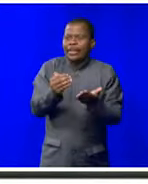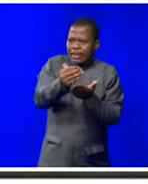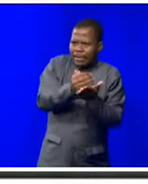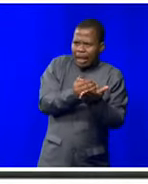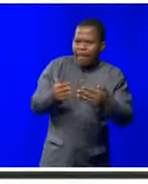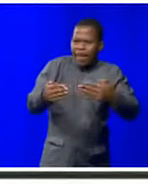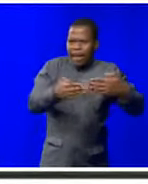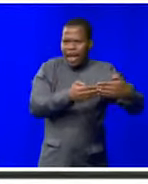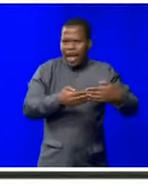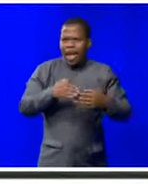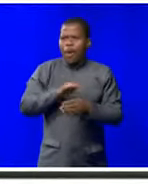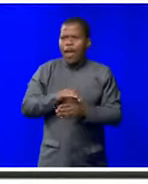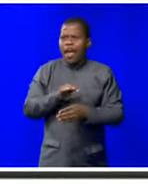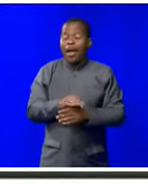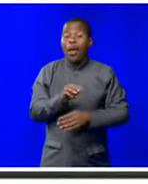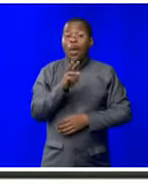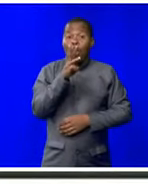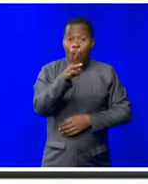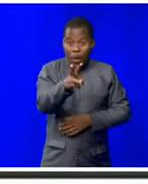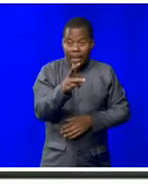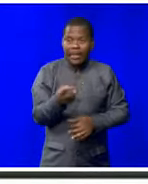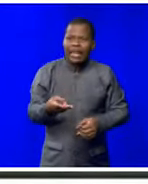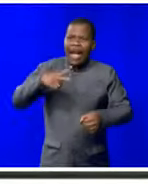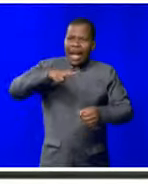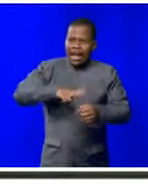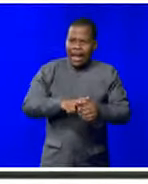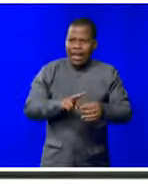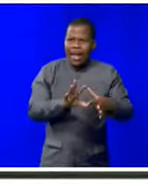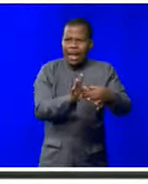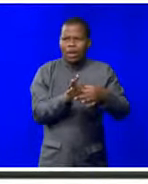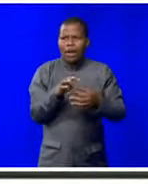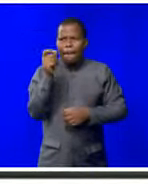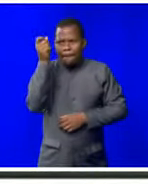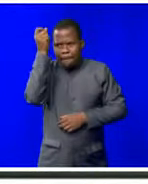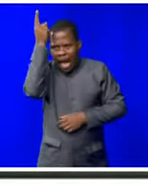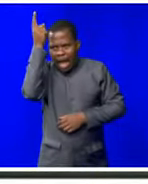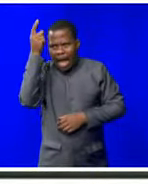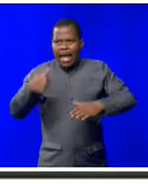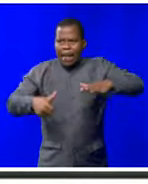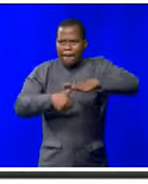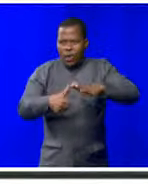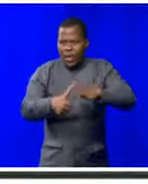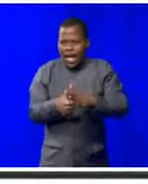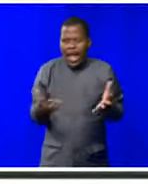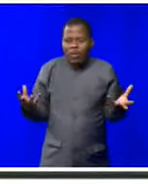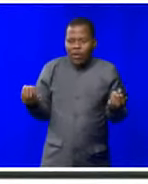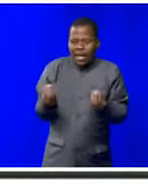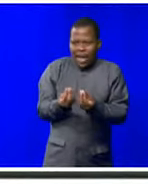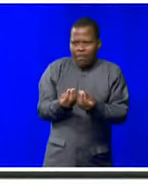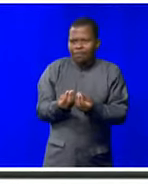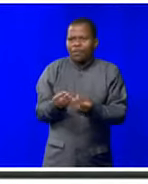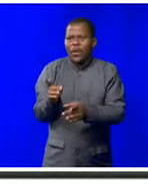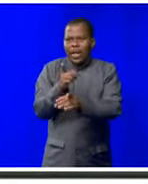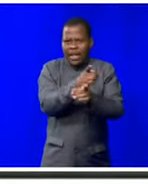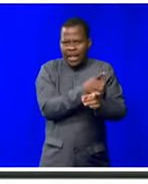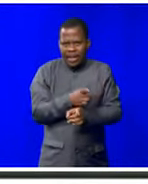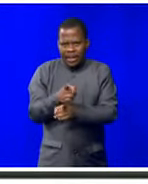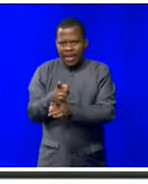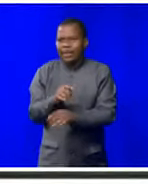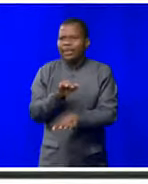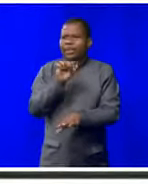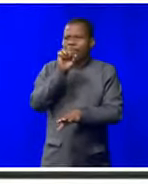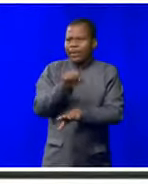financially literate. So we saw it important that maybe we gather together so that we may decide how best we can look